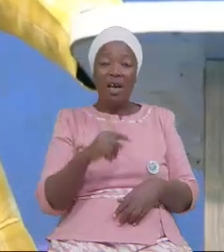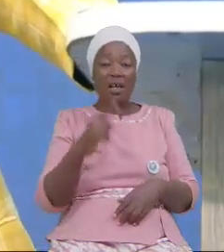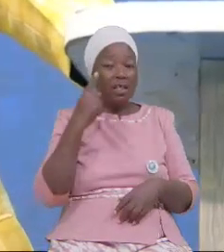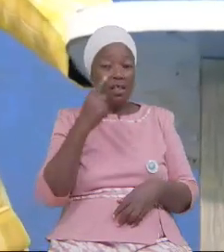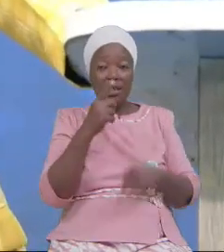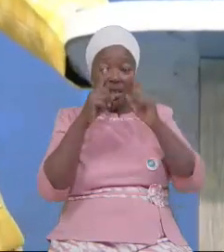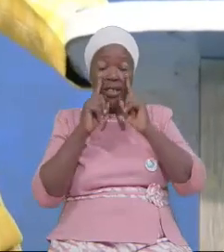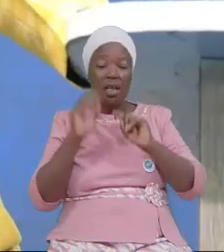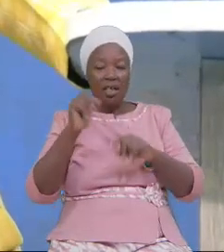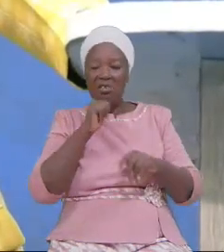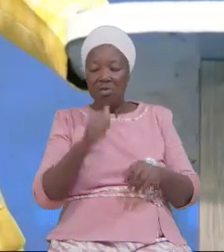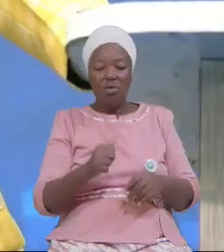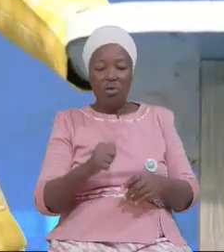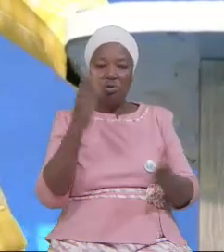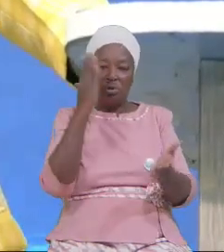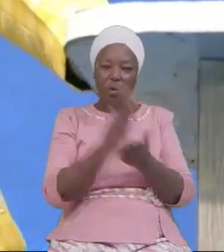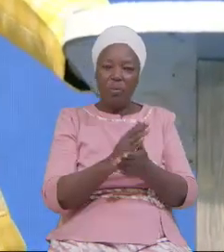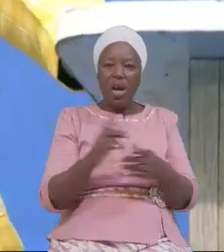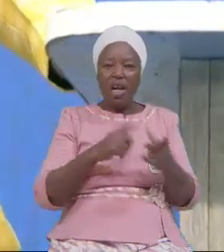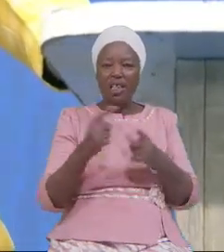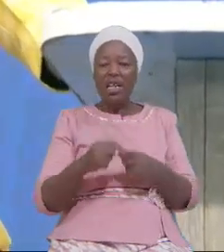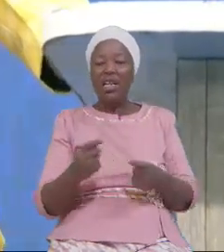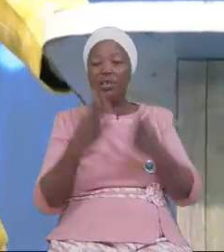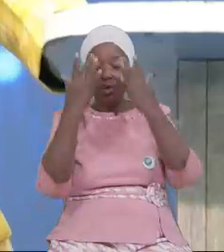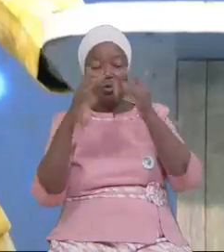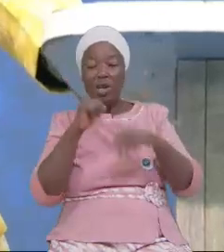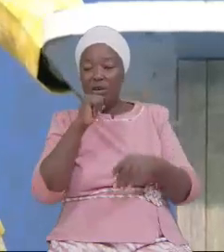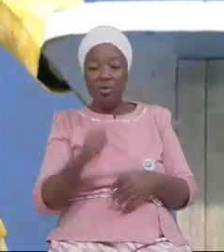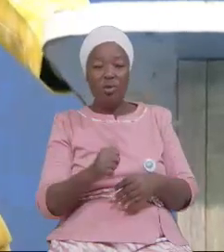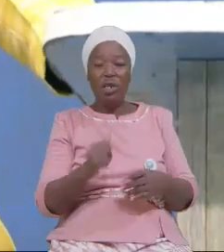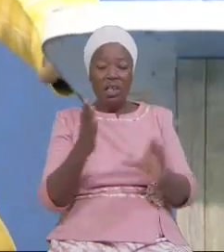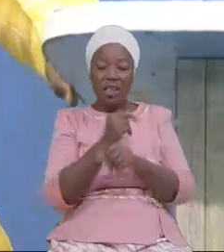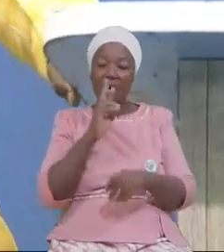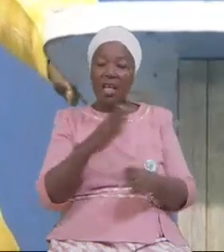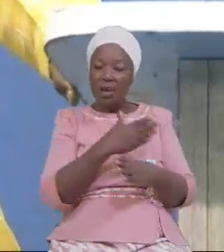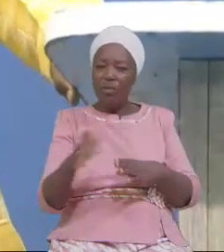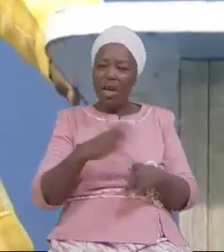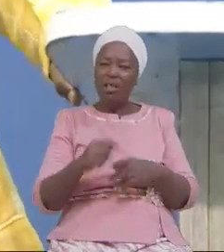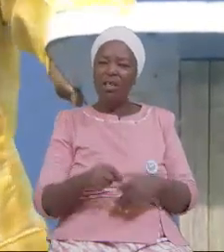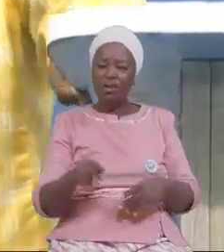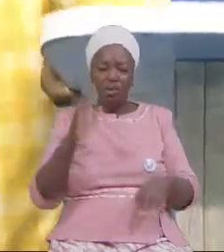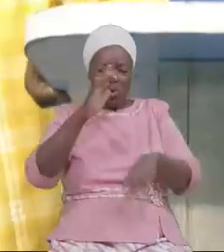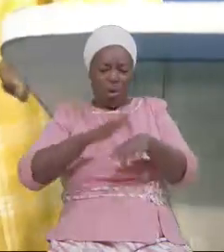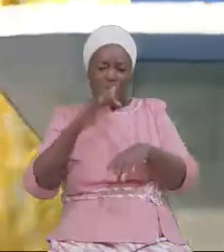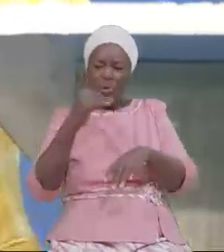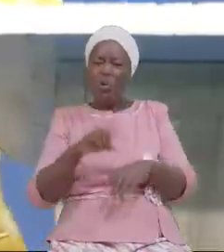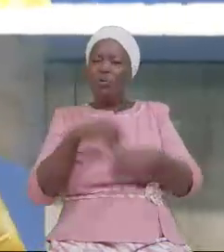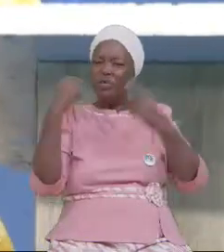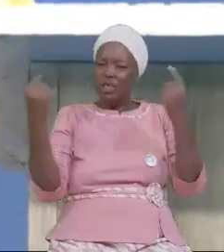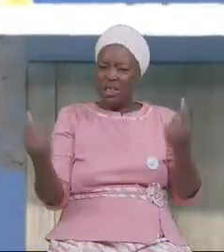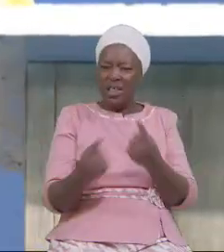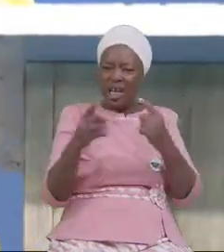Her sorrow will not keep her away. Her conviction, the conviction of sin, the